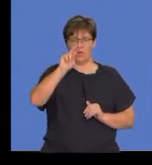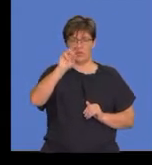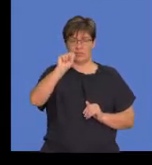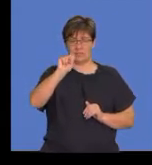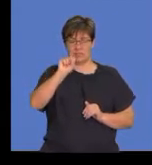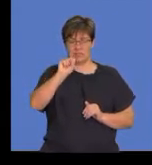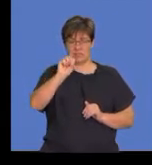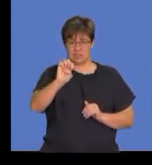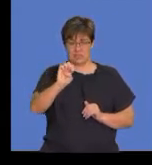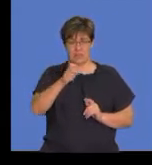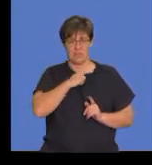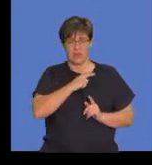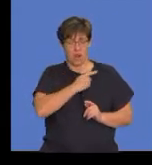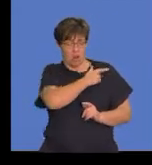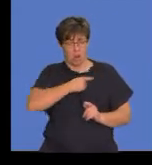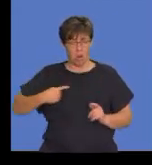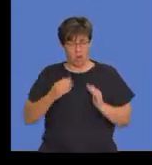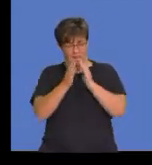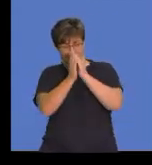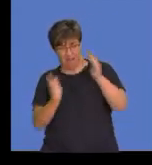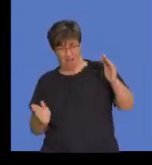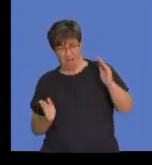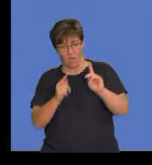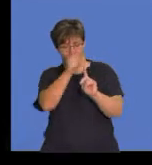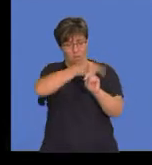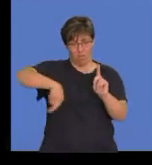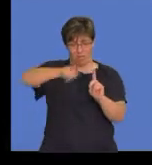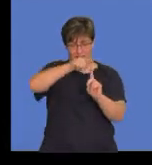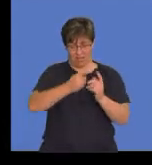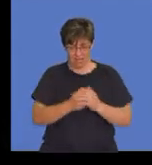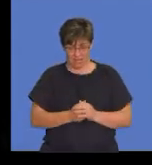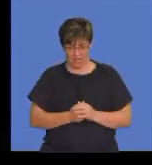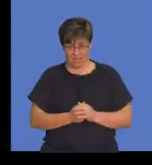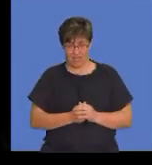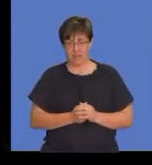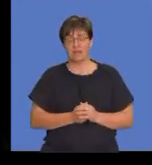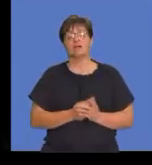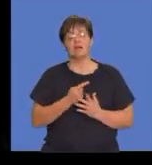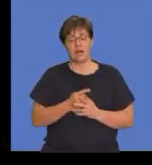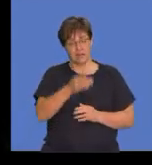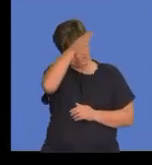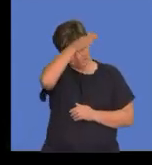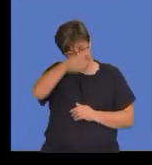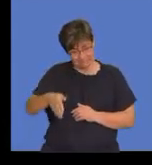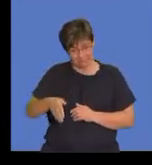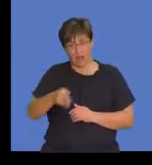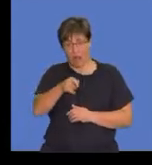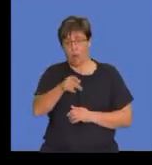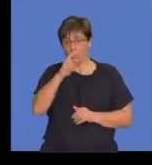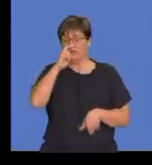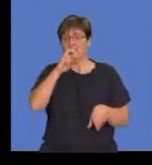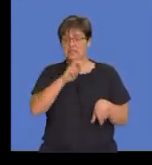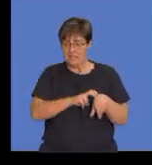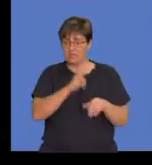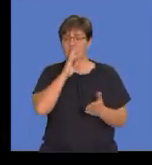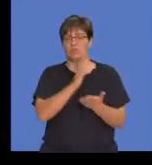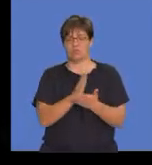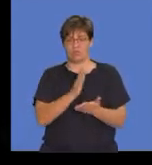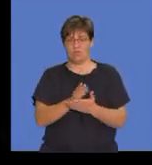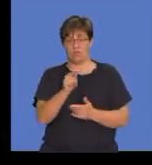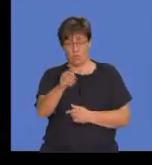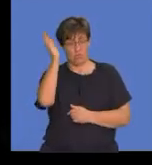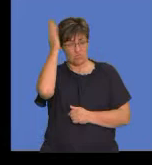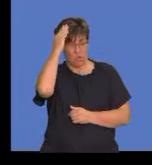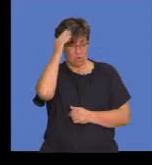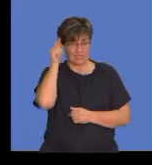of the triangle. But we're yet going to talk about all of that. But that's one side that you really, really need to make sure that you